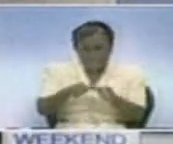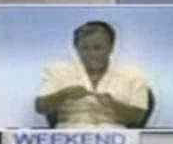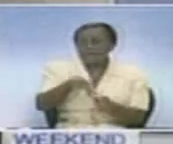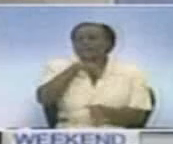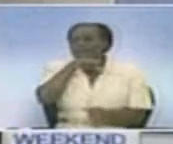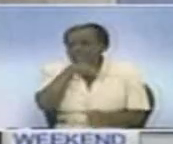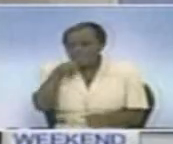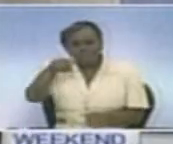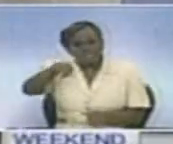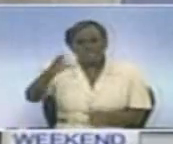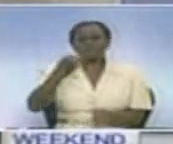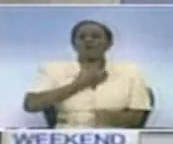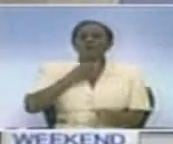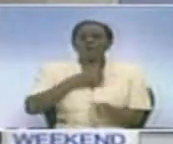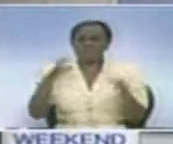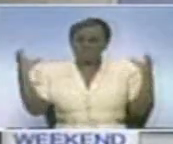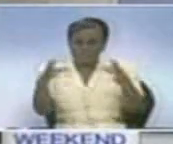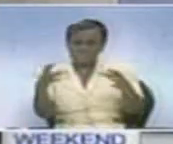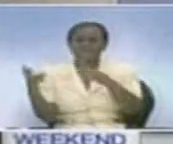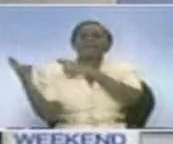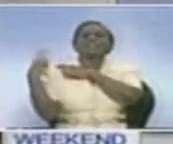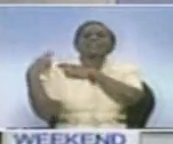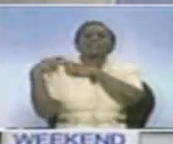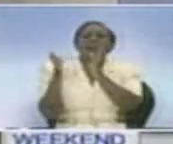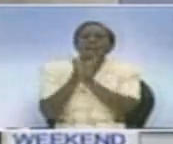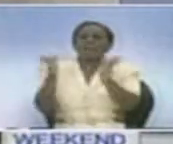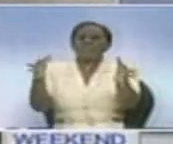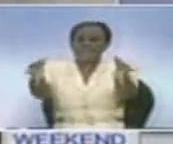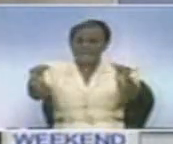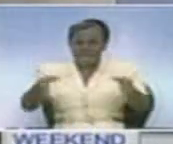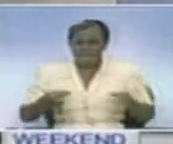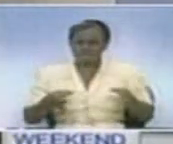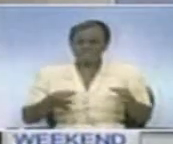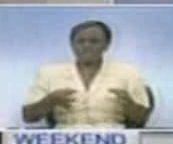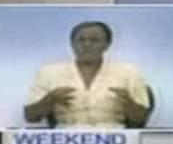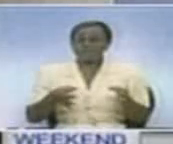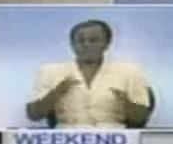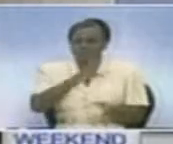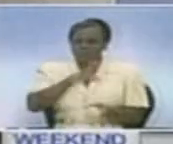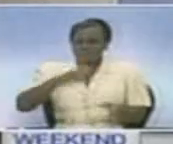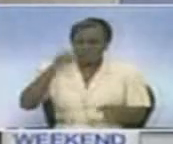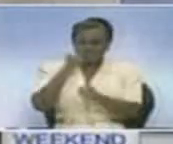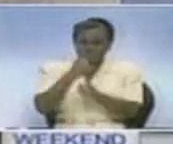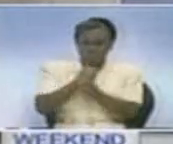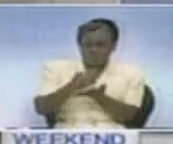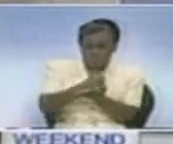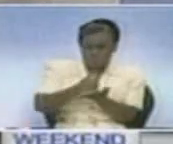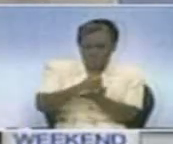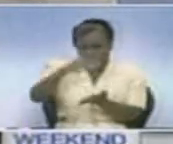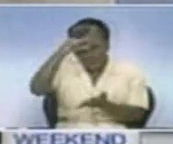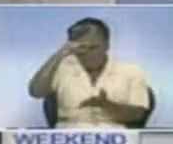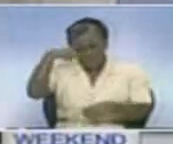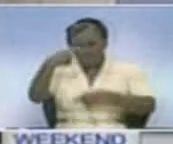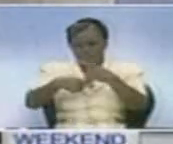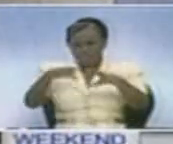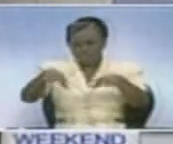that his own party is in charge of the Public Accounts Committee, which conducts audit on Government Processes, and of course that is chaired